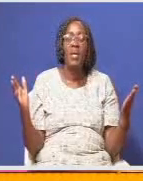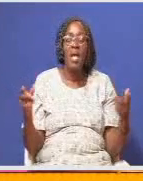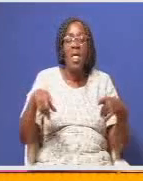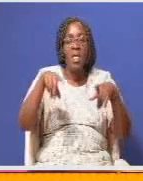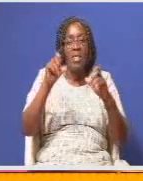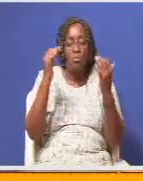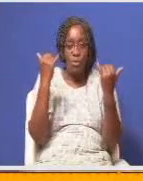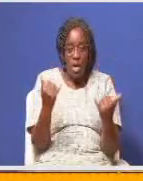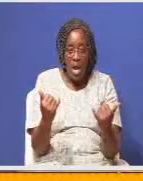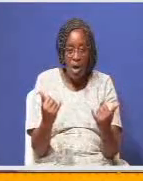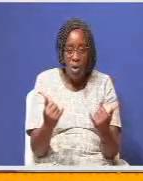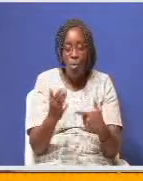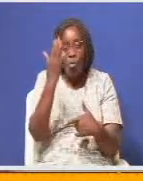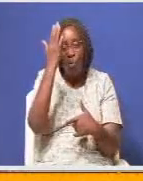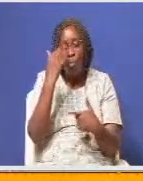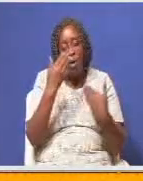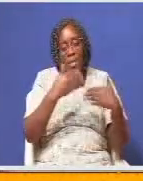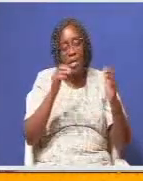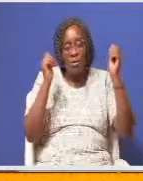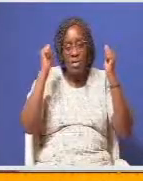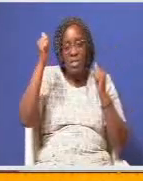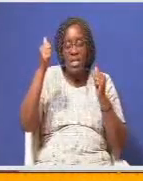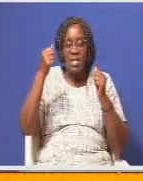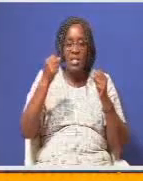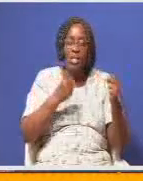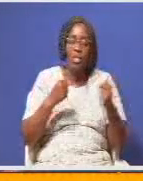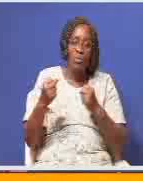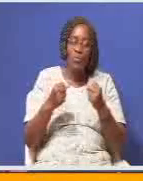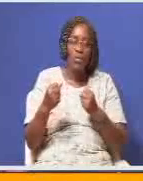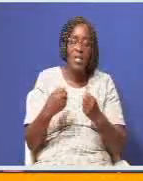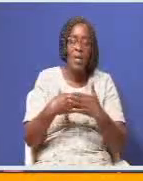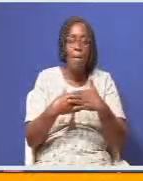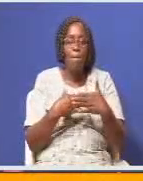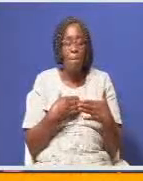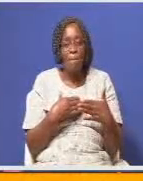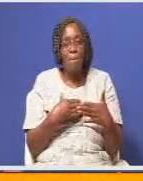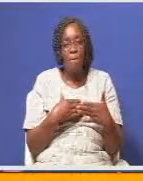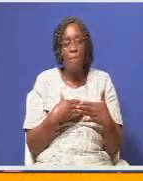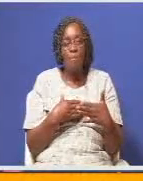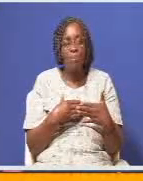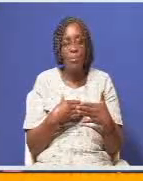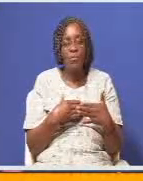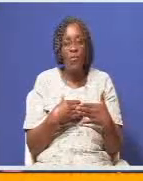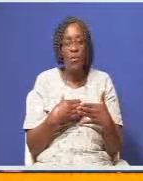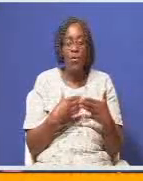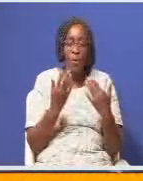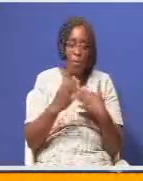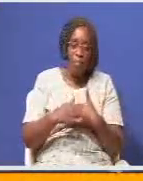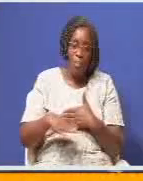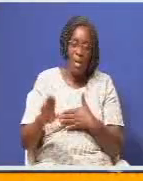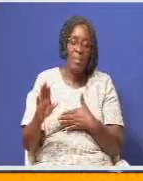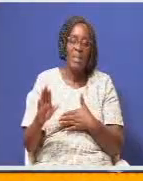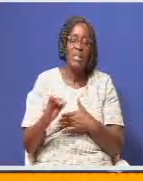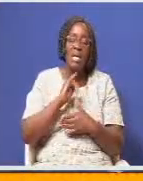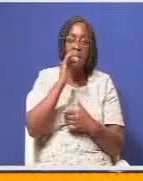kyo iyo karini kibarekere jeshi kuta kurona na turubu kana bades batambete kokurukira kire bunge. Is